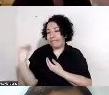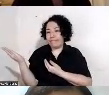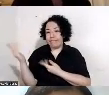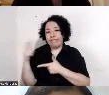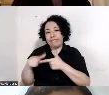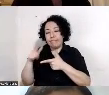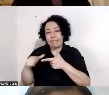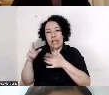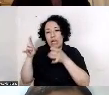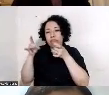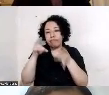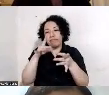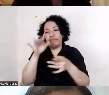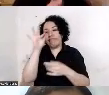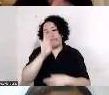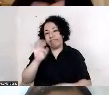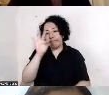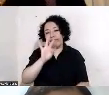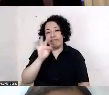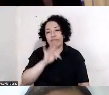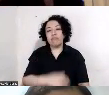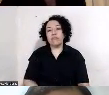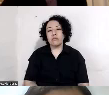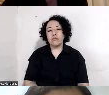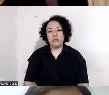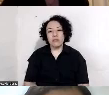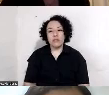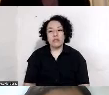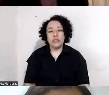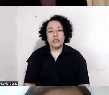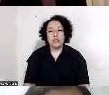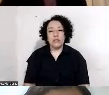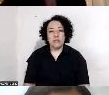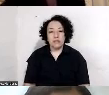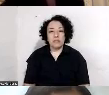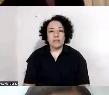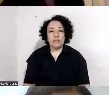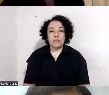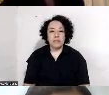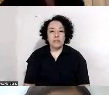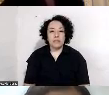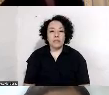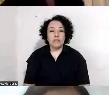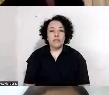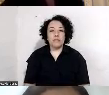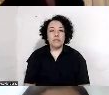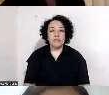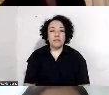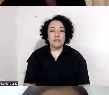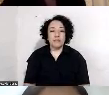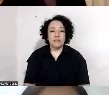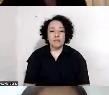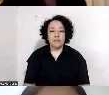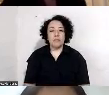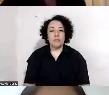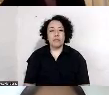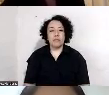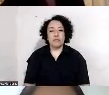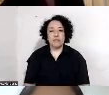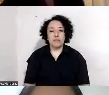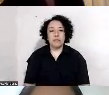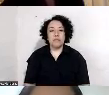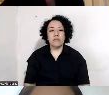how smart kids can get to college. And we did 4 or 5 different studies, and I'm going to describe them very